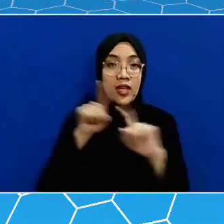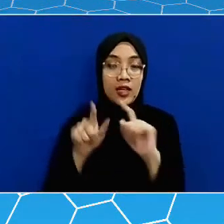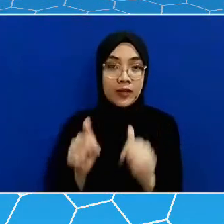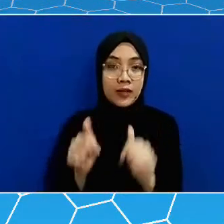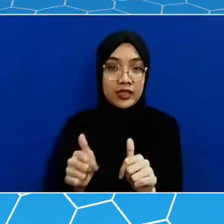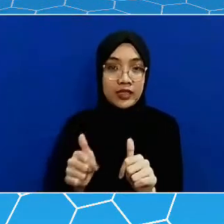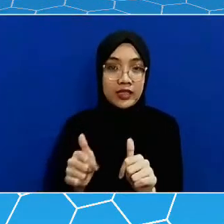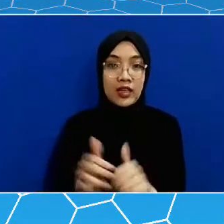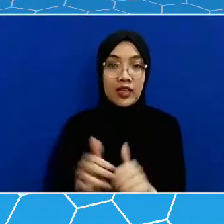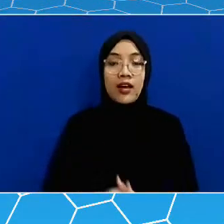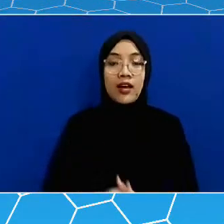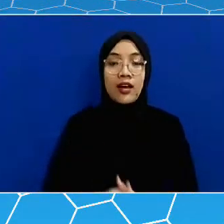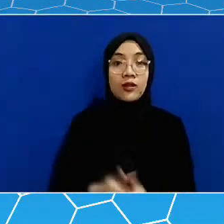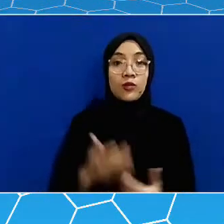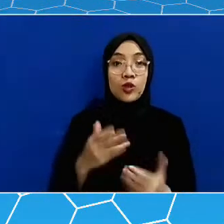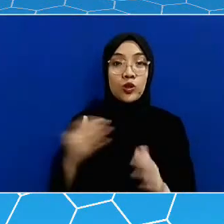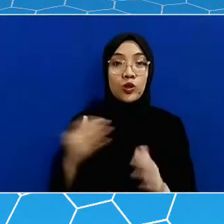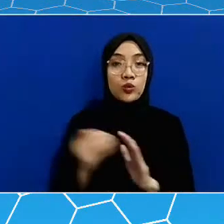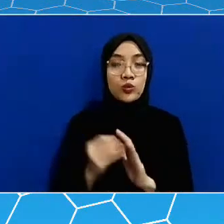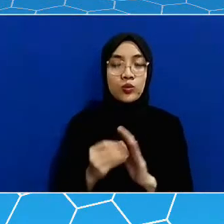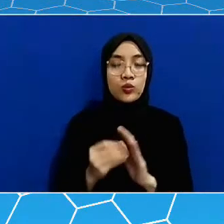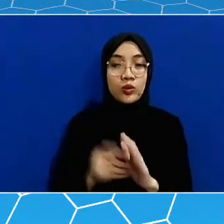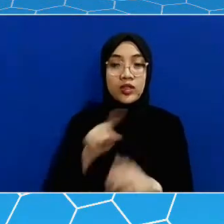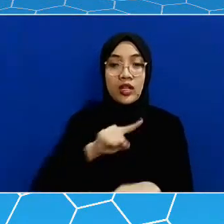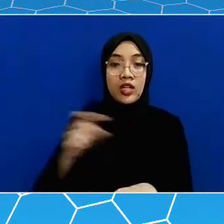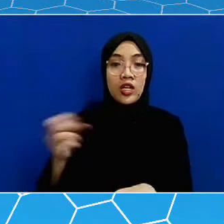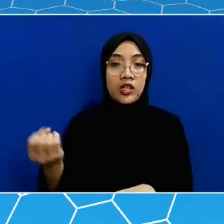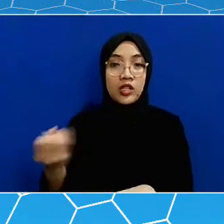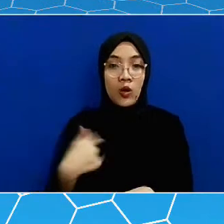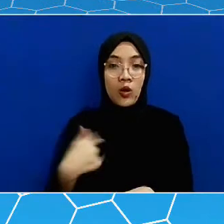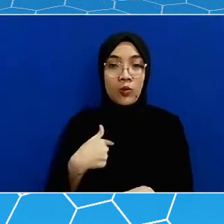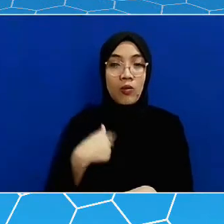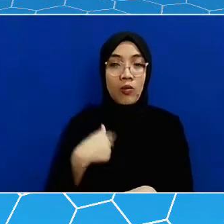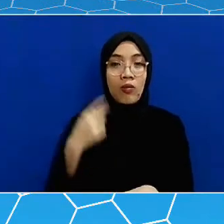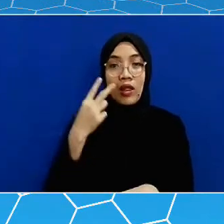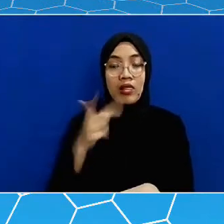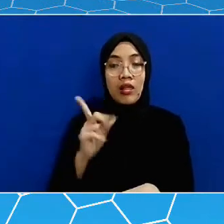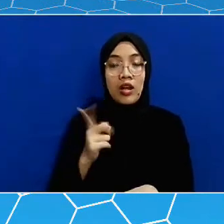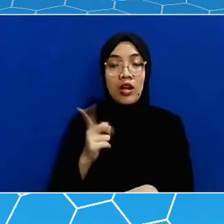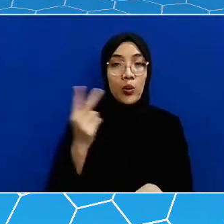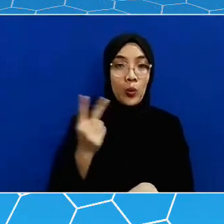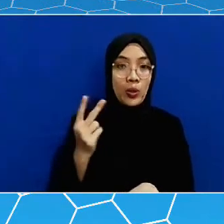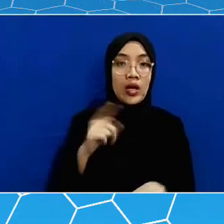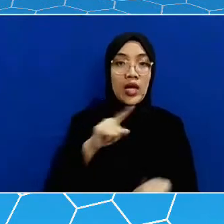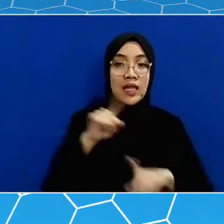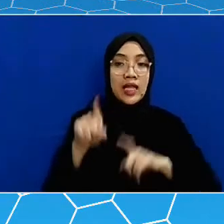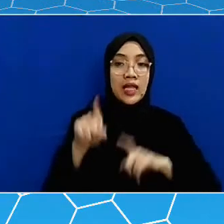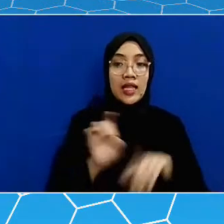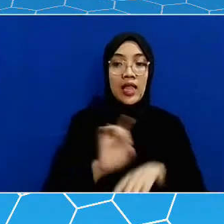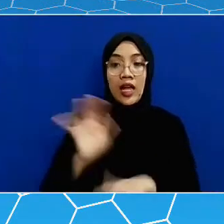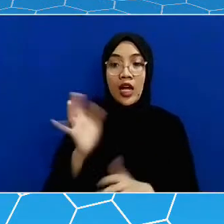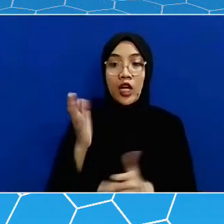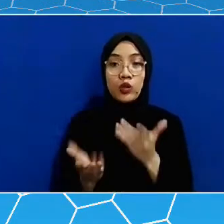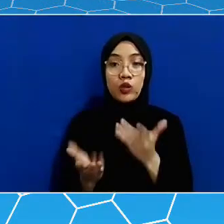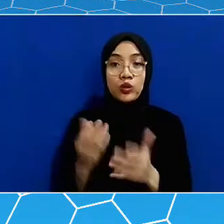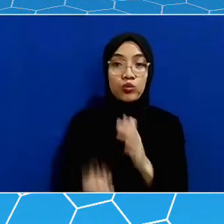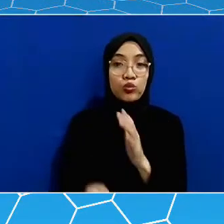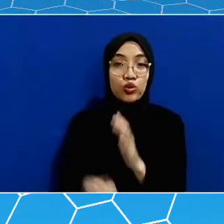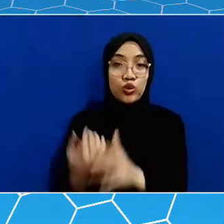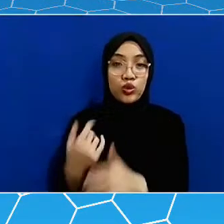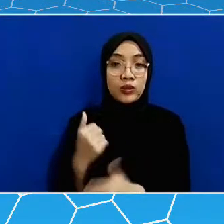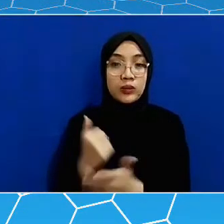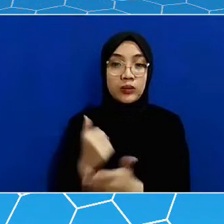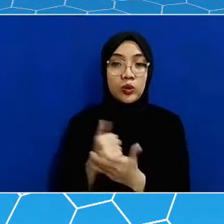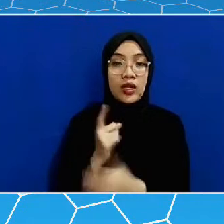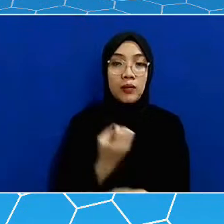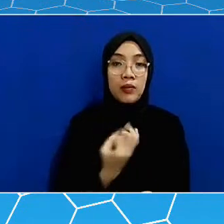Q&A box, which I see there are 2. And for the other questions which come up, and I also have some questions which were received prior to the